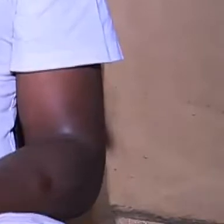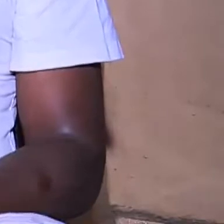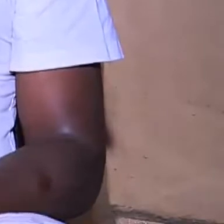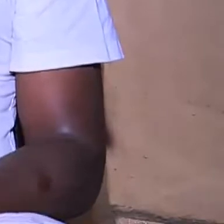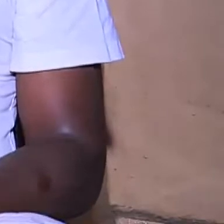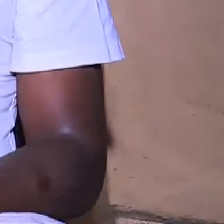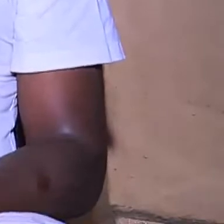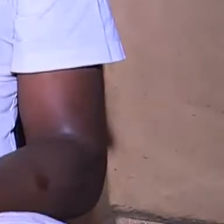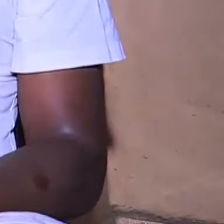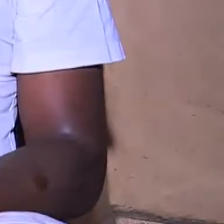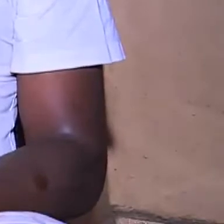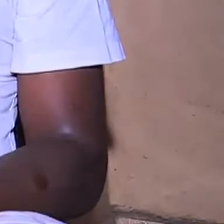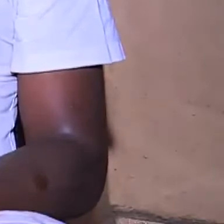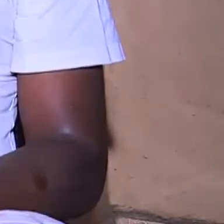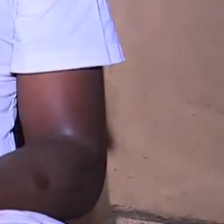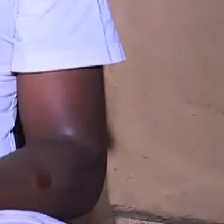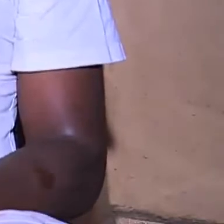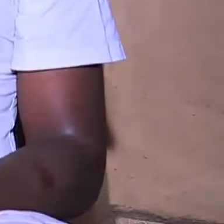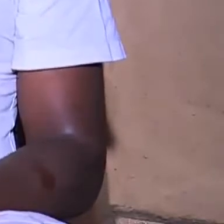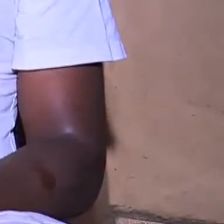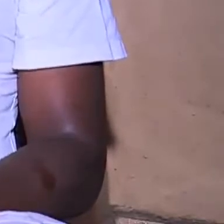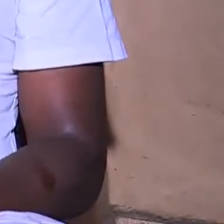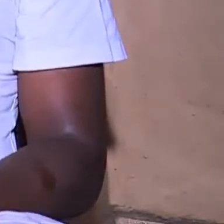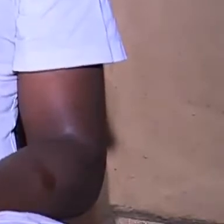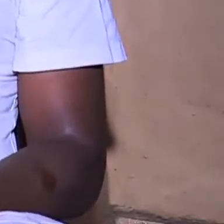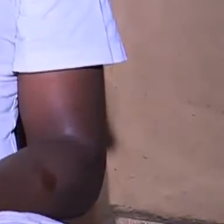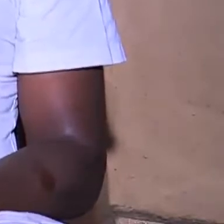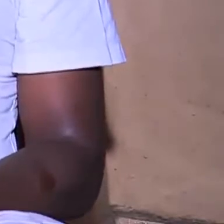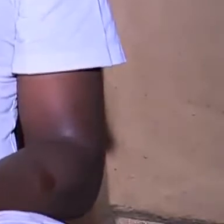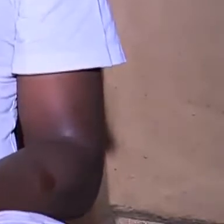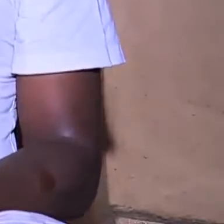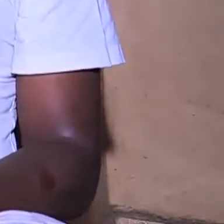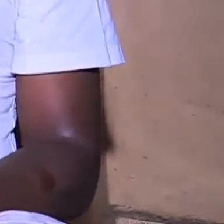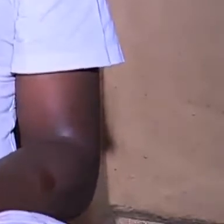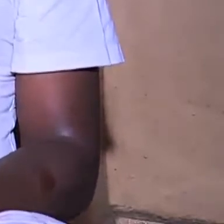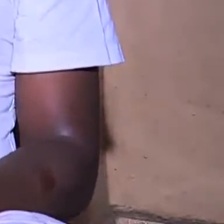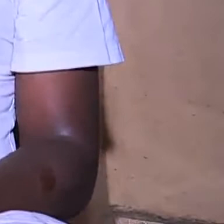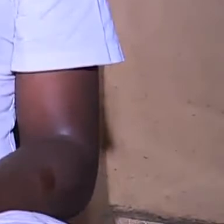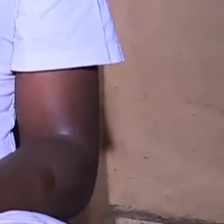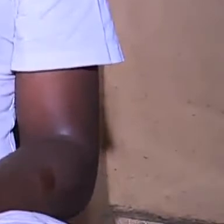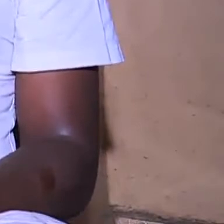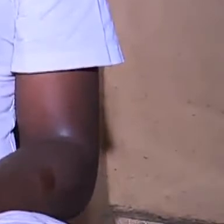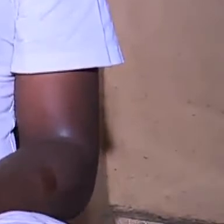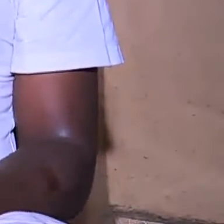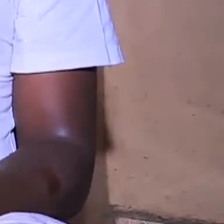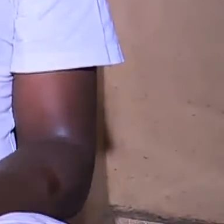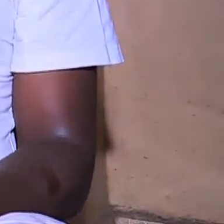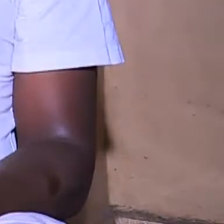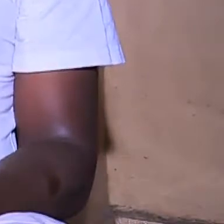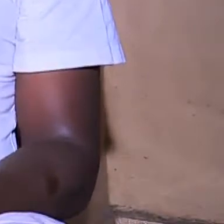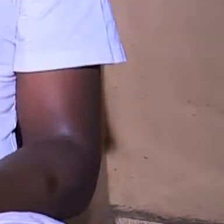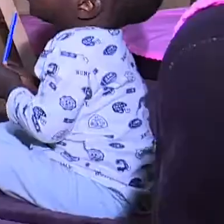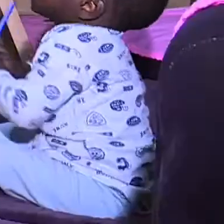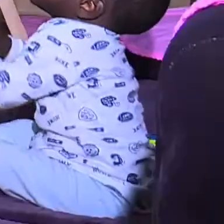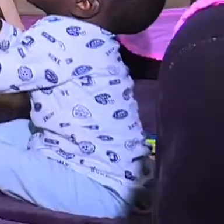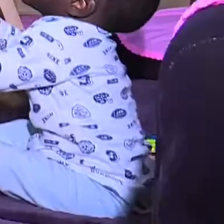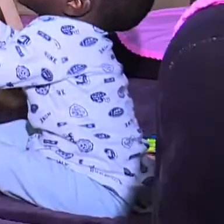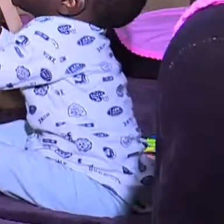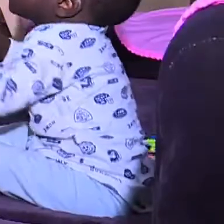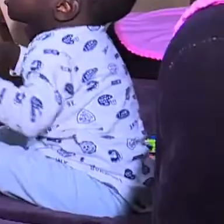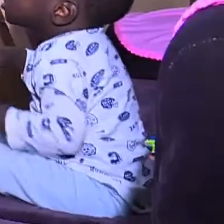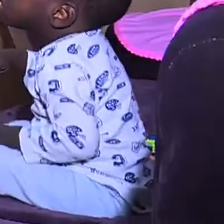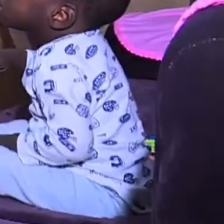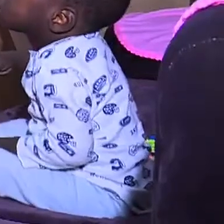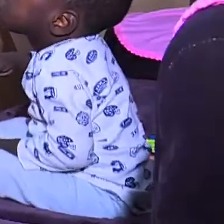was, whew, I was shaking because that was the first time, but I'm very grateful, I'm happy.